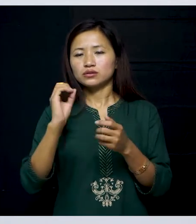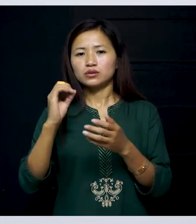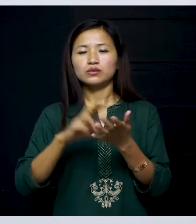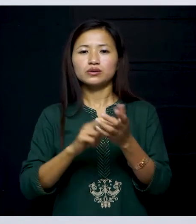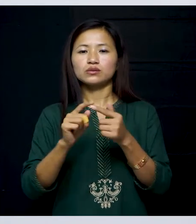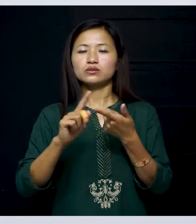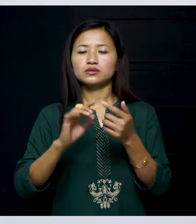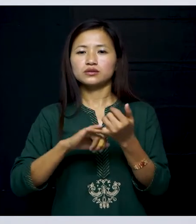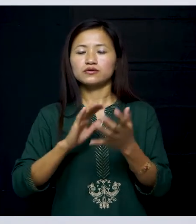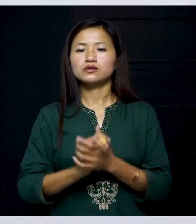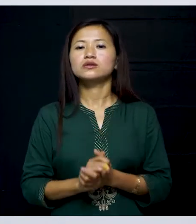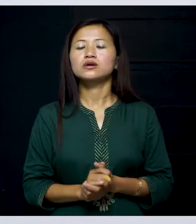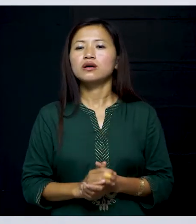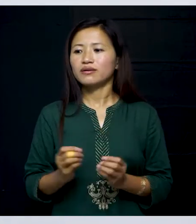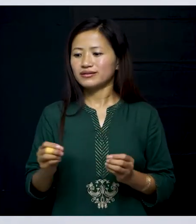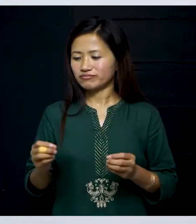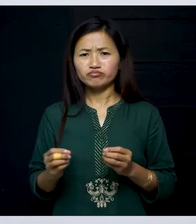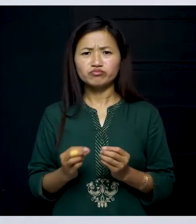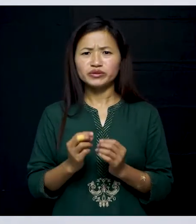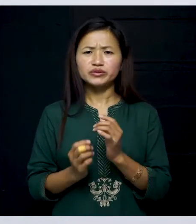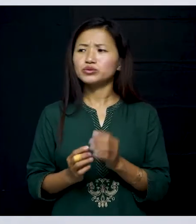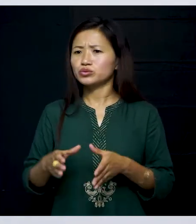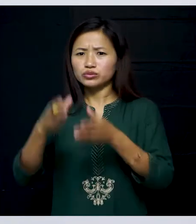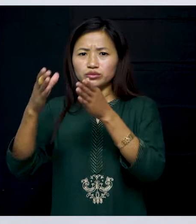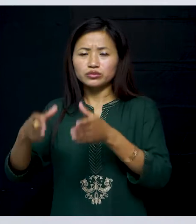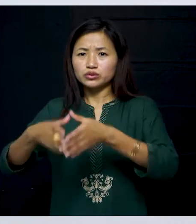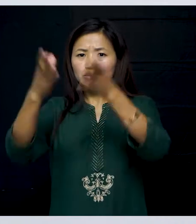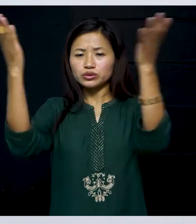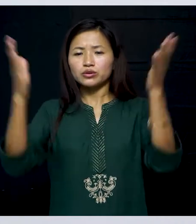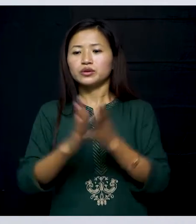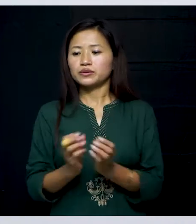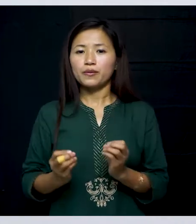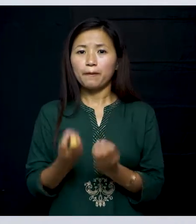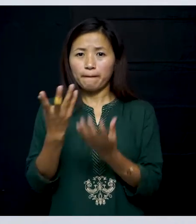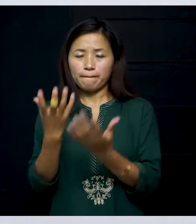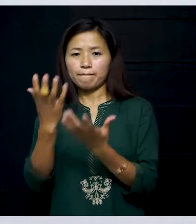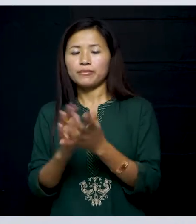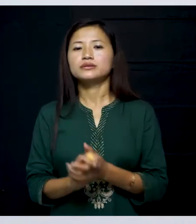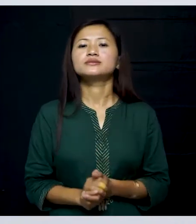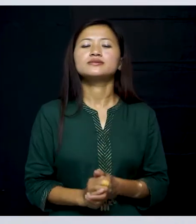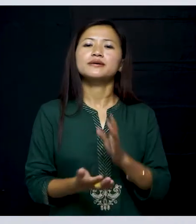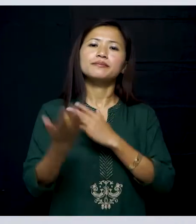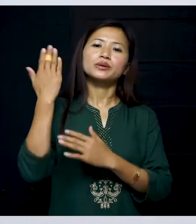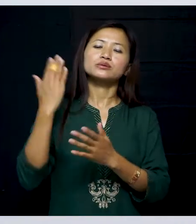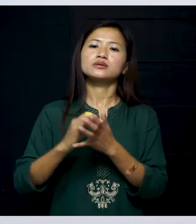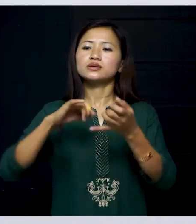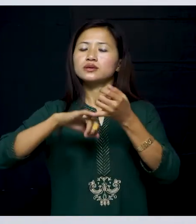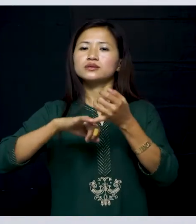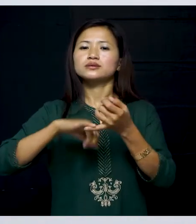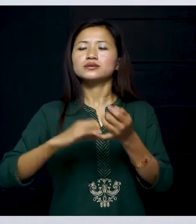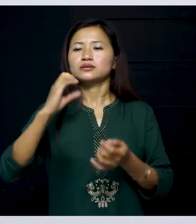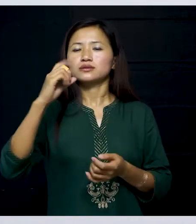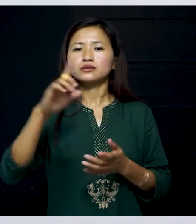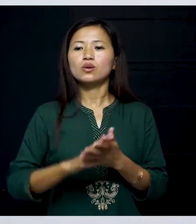lightning strikes a tree and then they will burn. And I'm taking you back to the SS class where you have learned